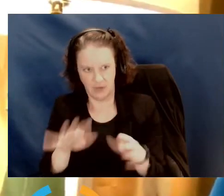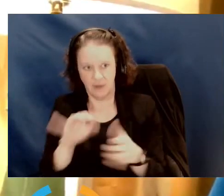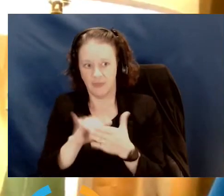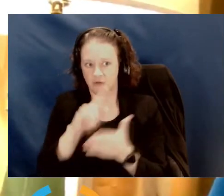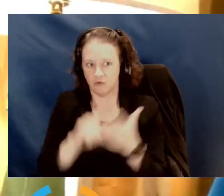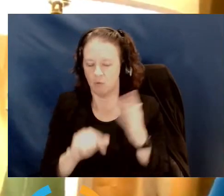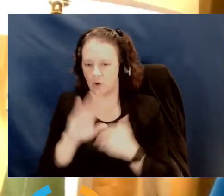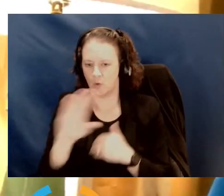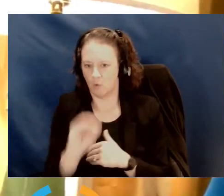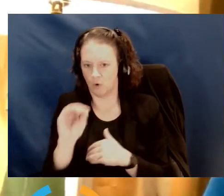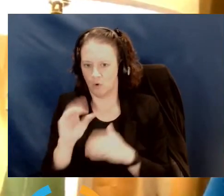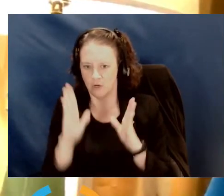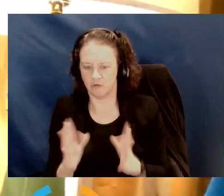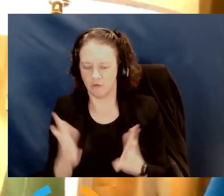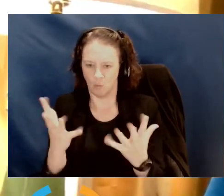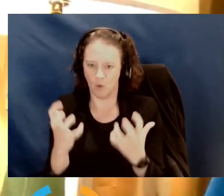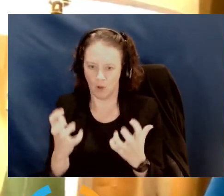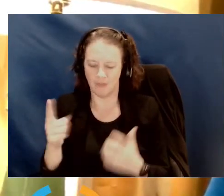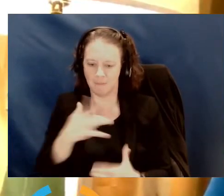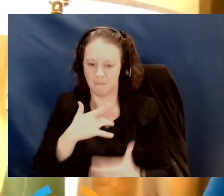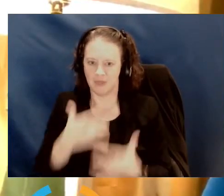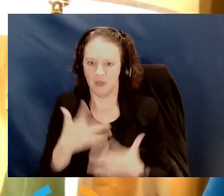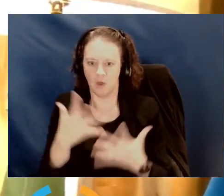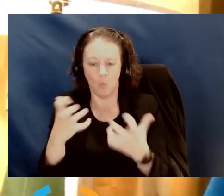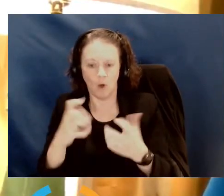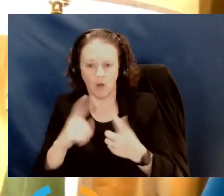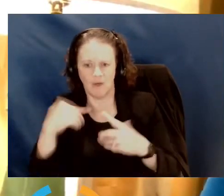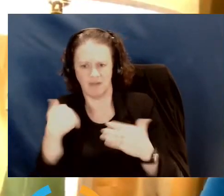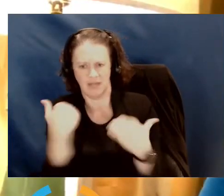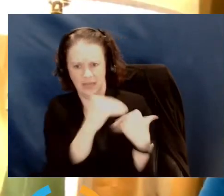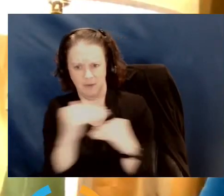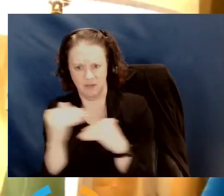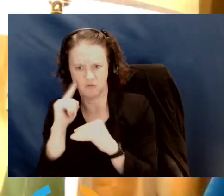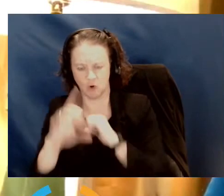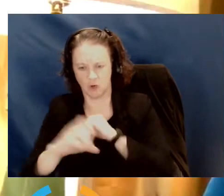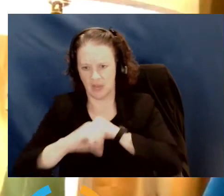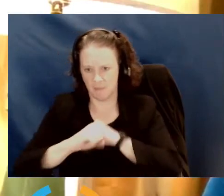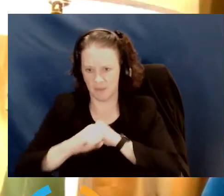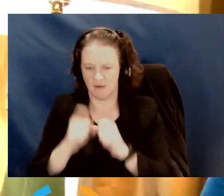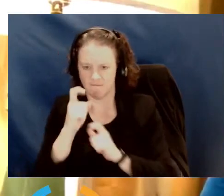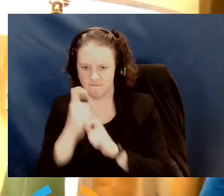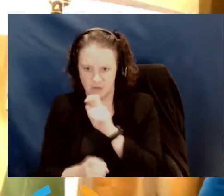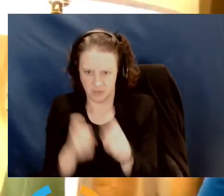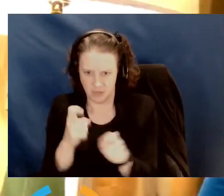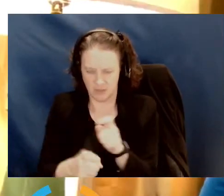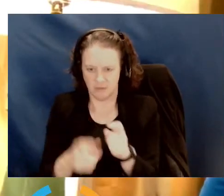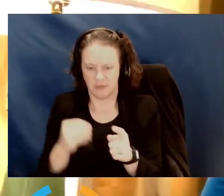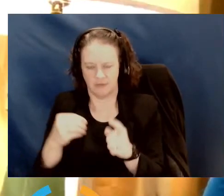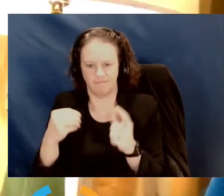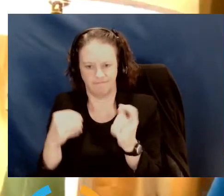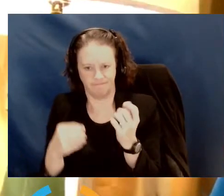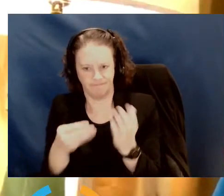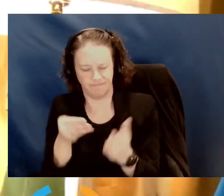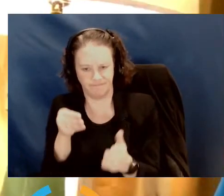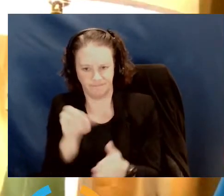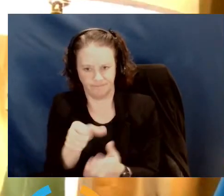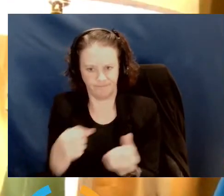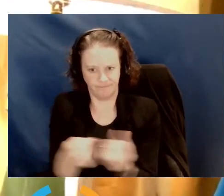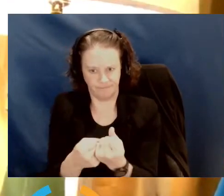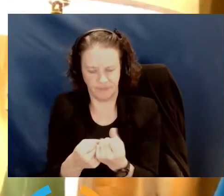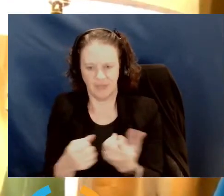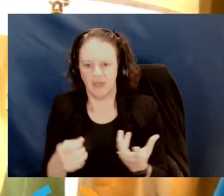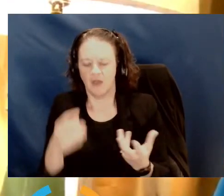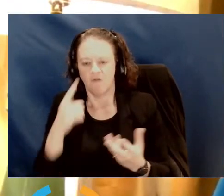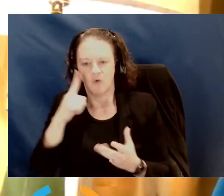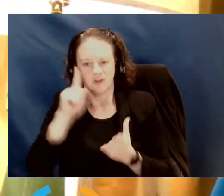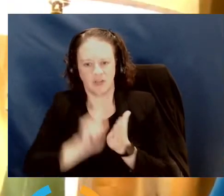appetite for putting limits on campaign funding in contributions, but I don't know what that limit might be. And as Secretary of State, I think it would